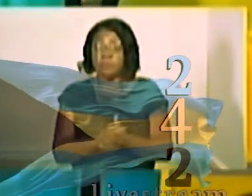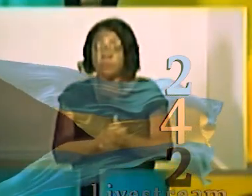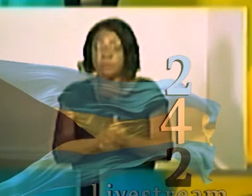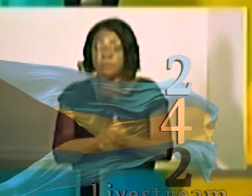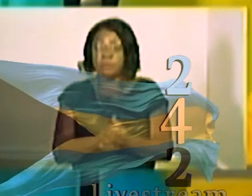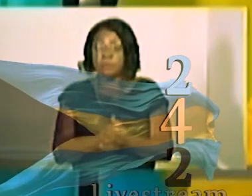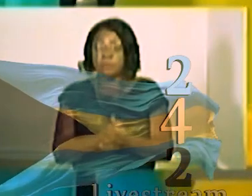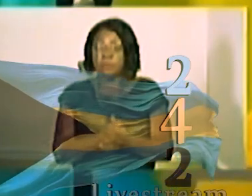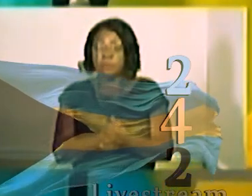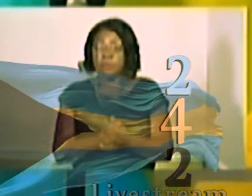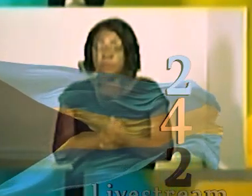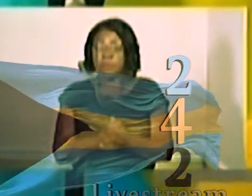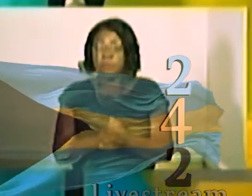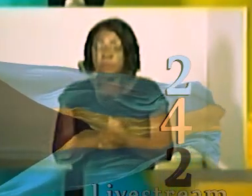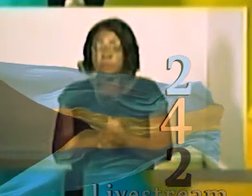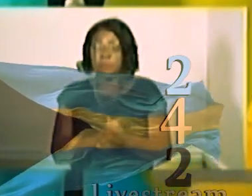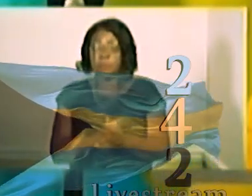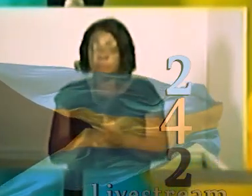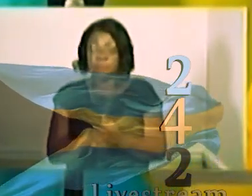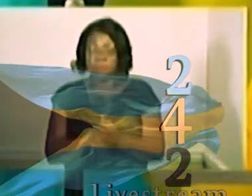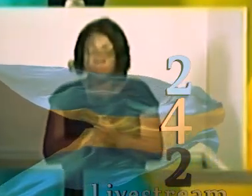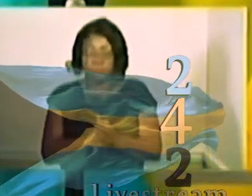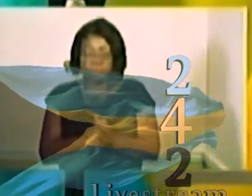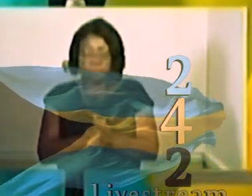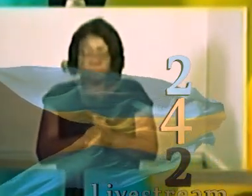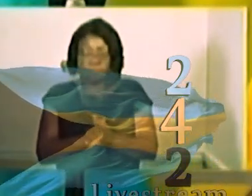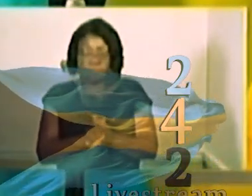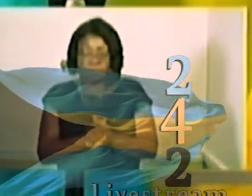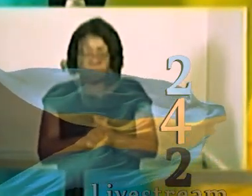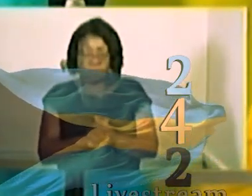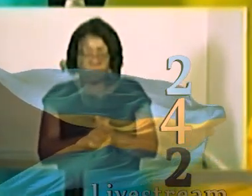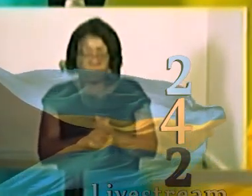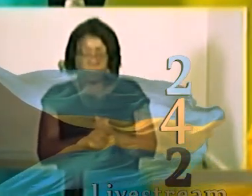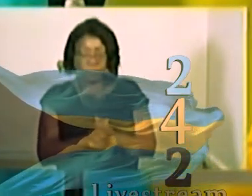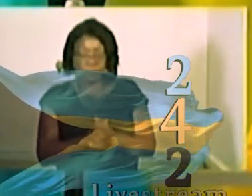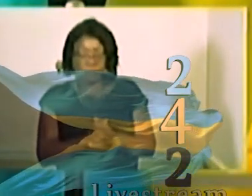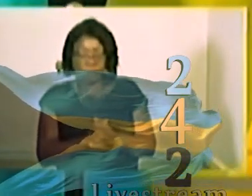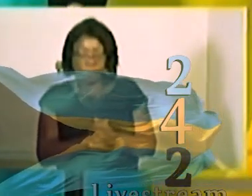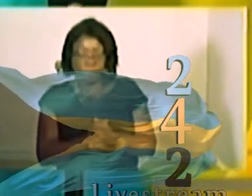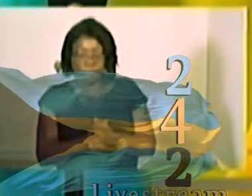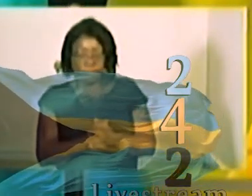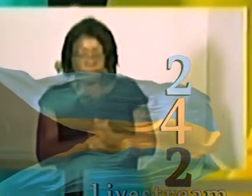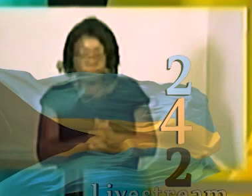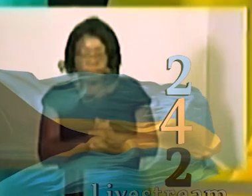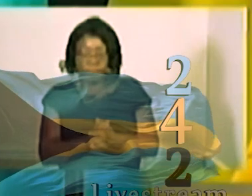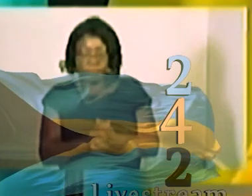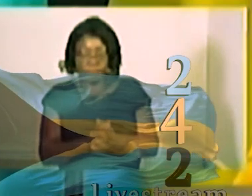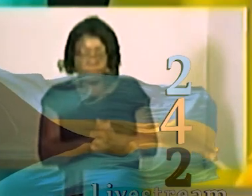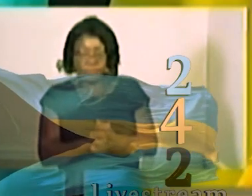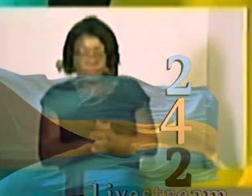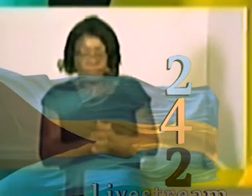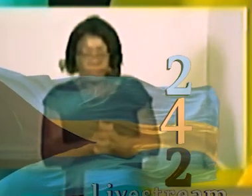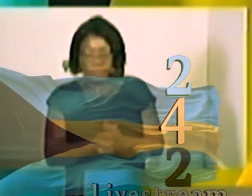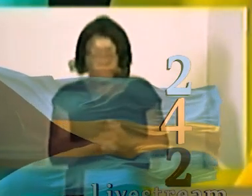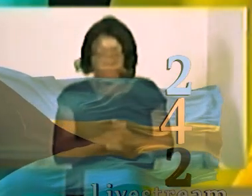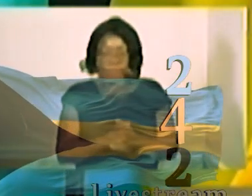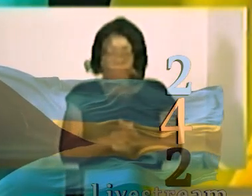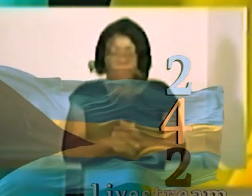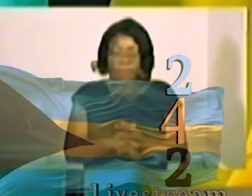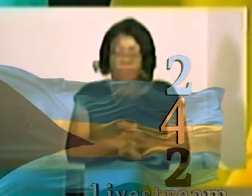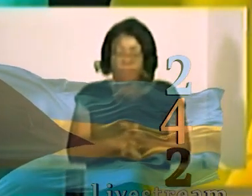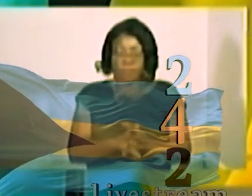Thank you. Ava Turnquest, please. Good afternoon. Dr.